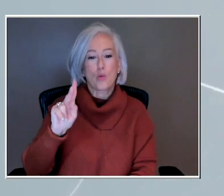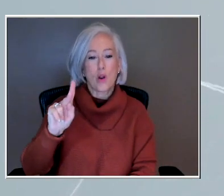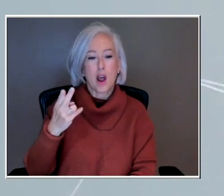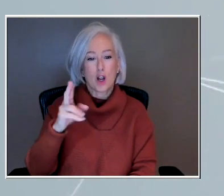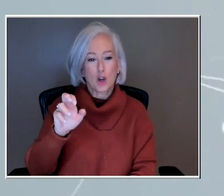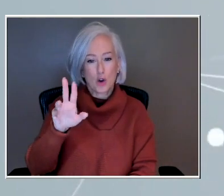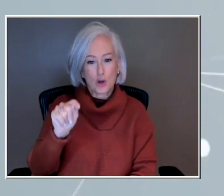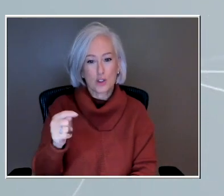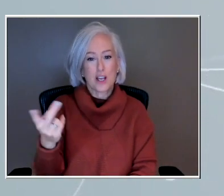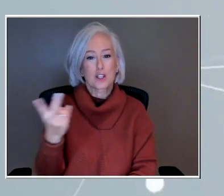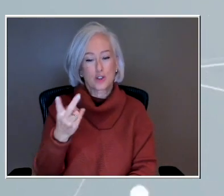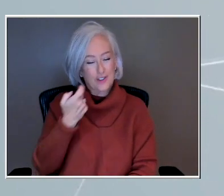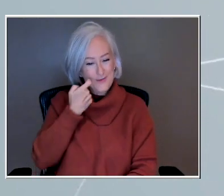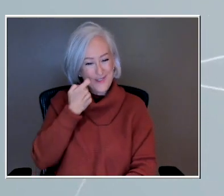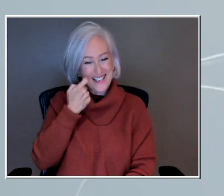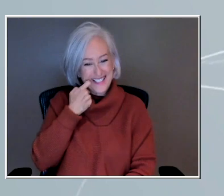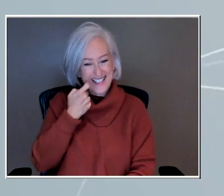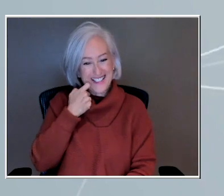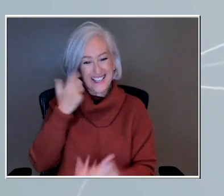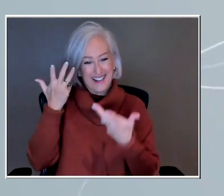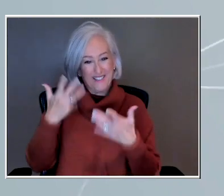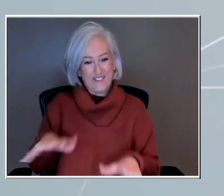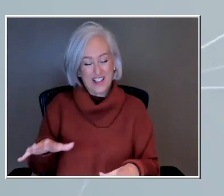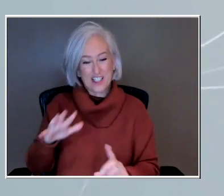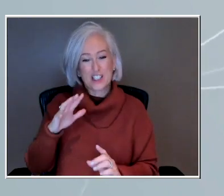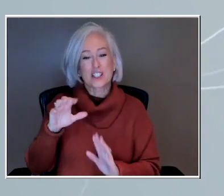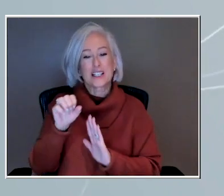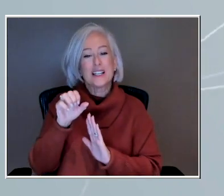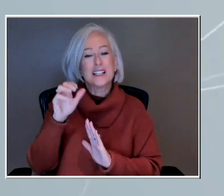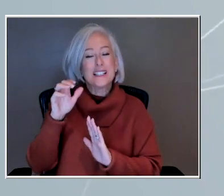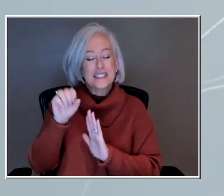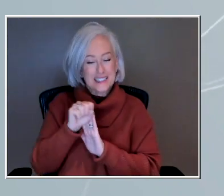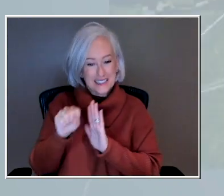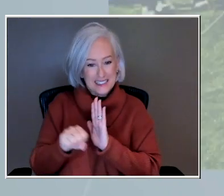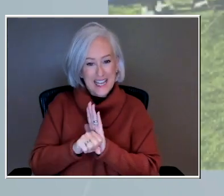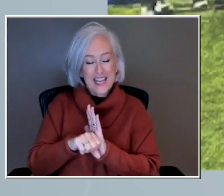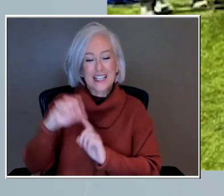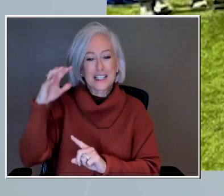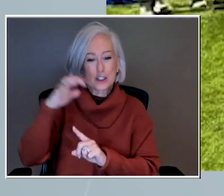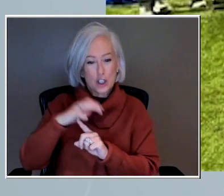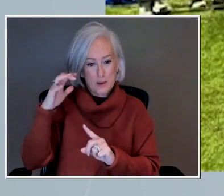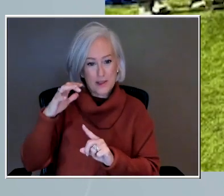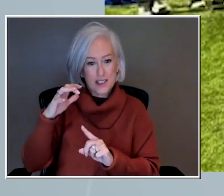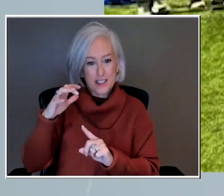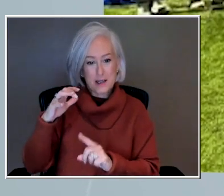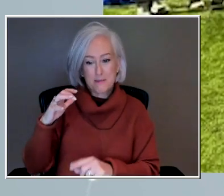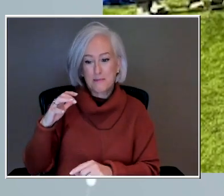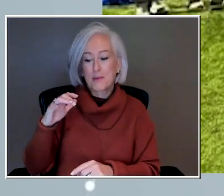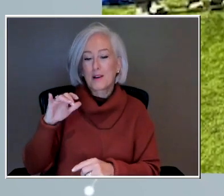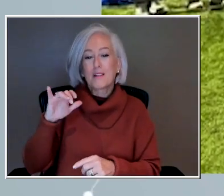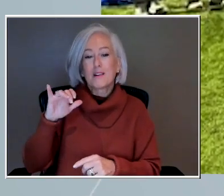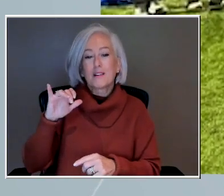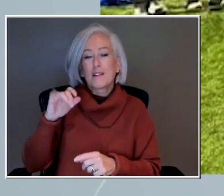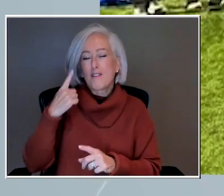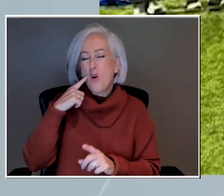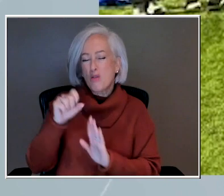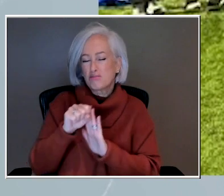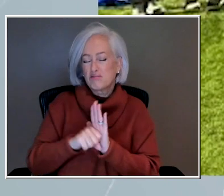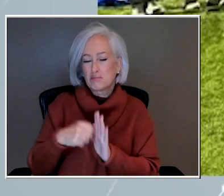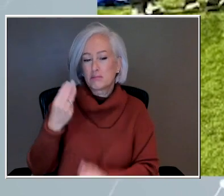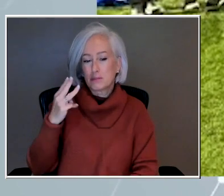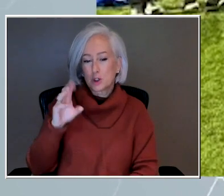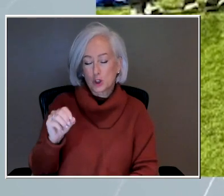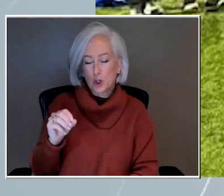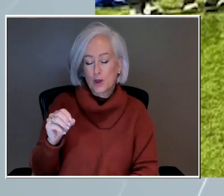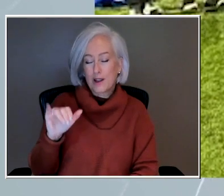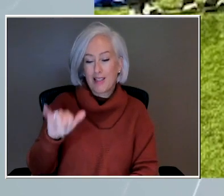state championships in the state of Missouri for soccer. That was last weekend. So it's been really good and really fun, and he's learned a lot.